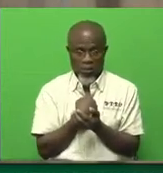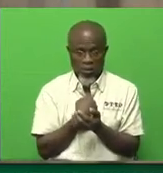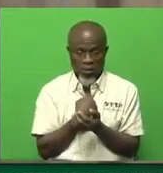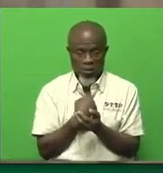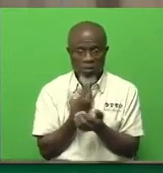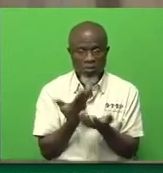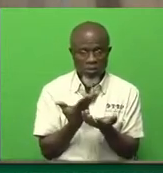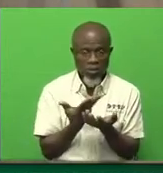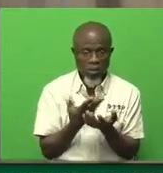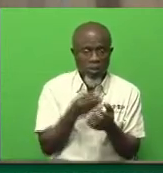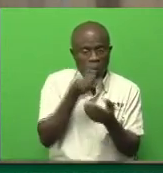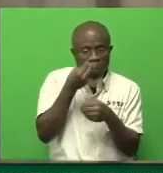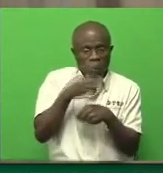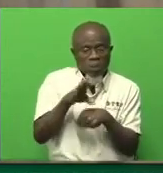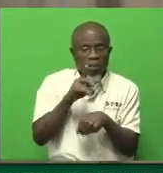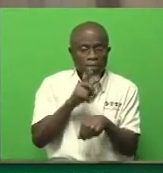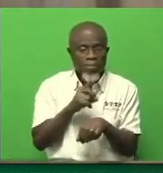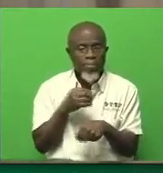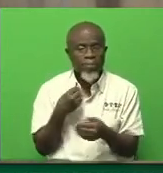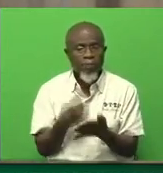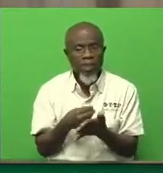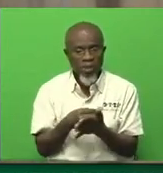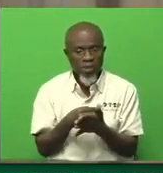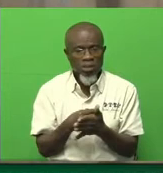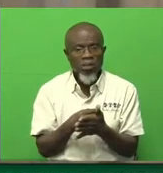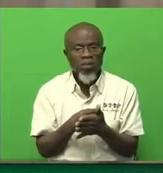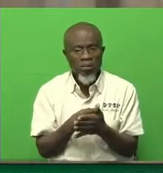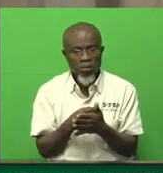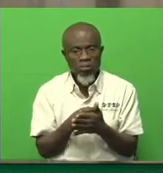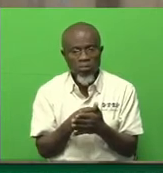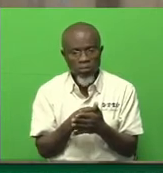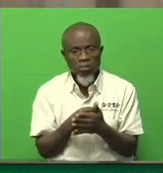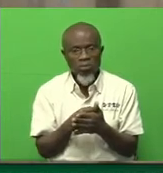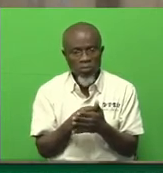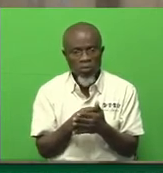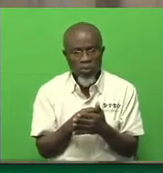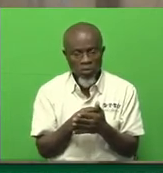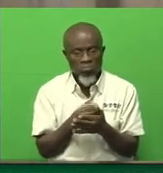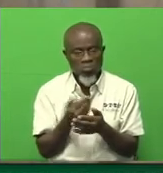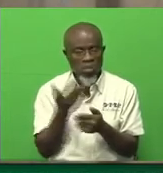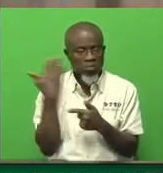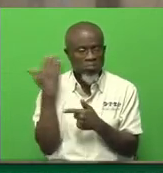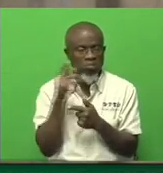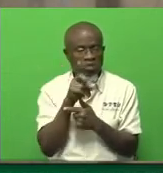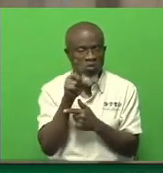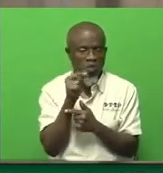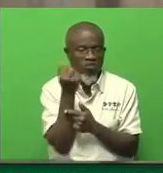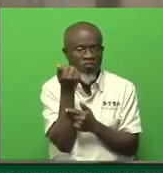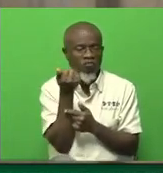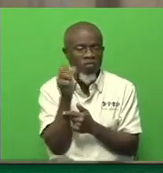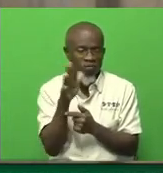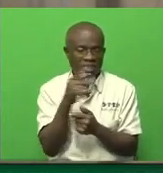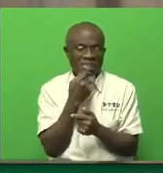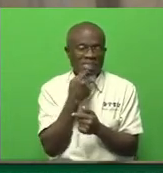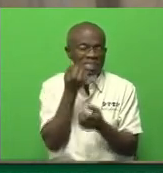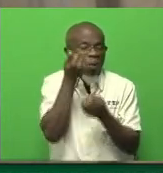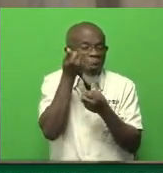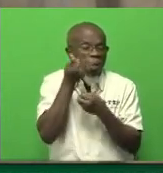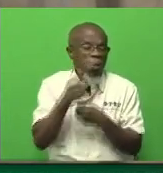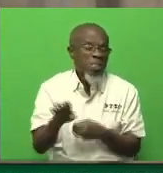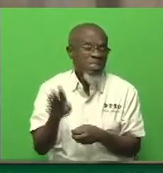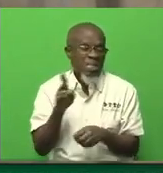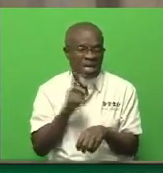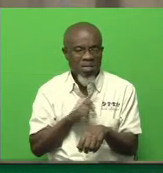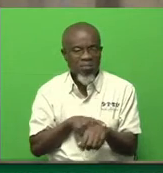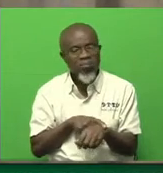a waste of money investing in students in digital education was in 2015. you had a former minister of Education